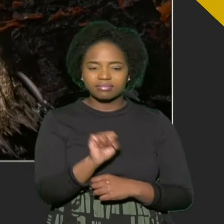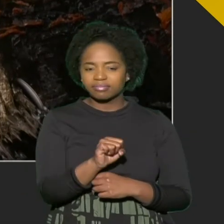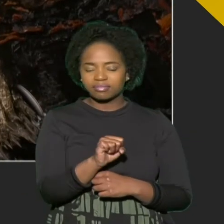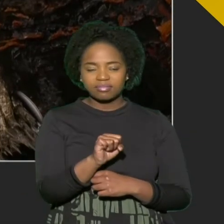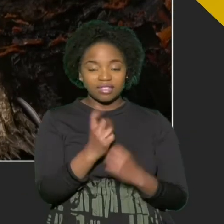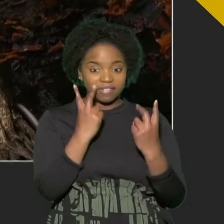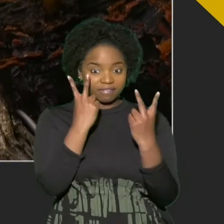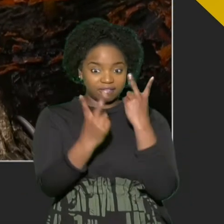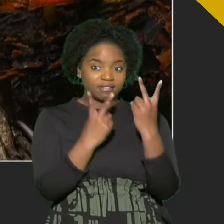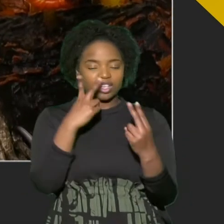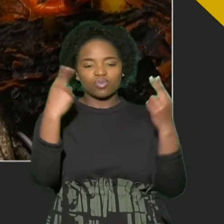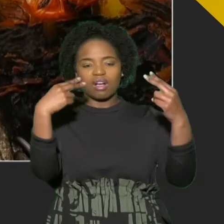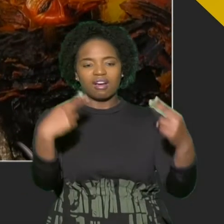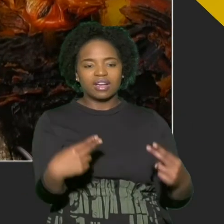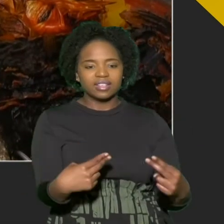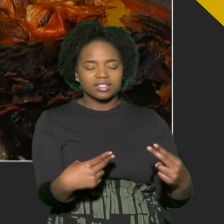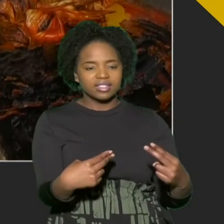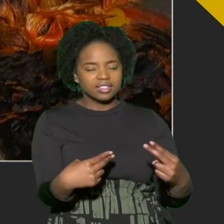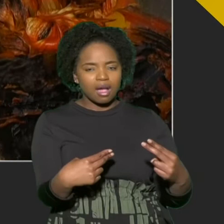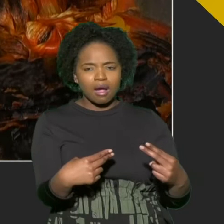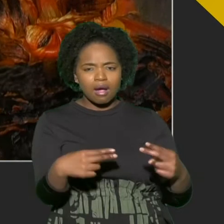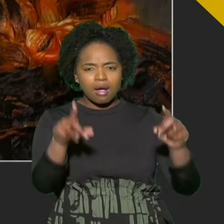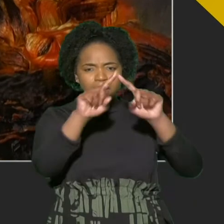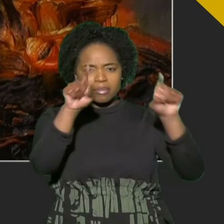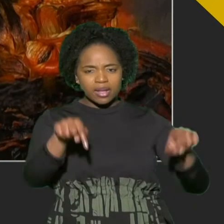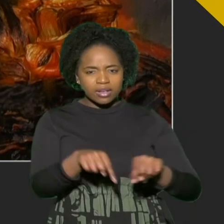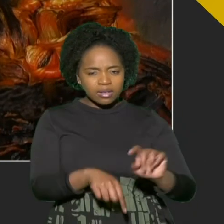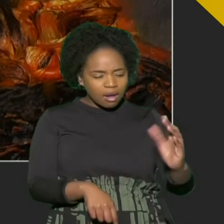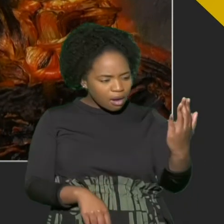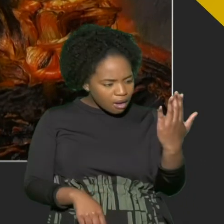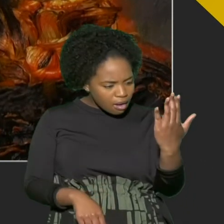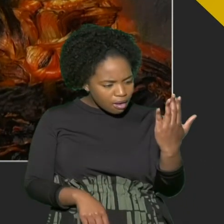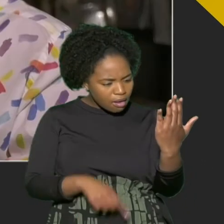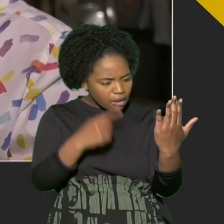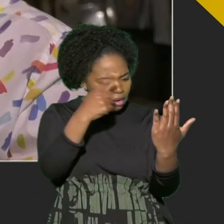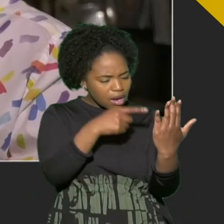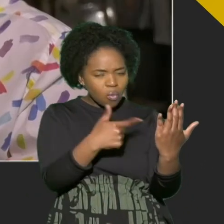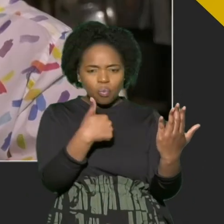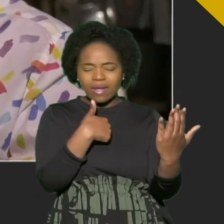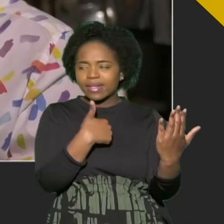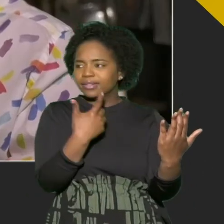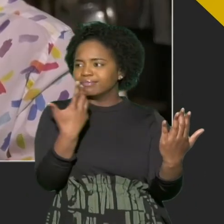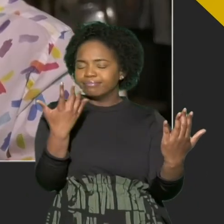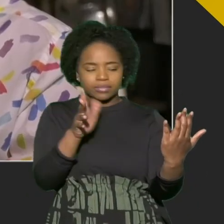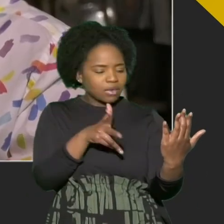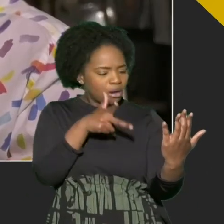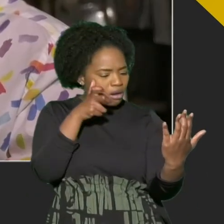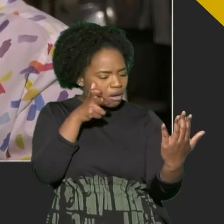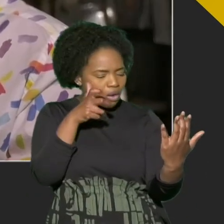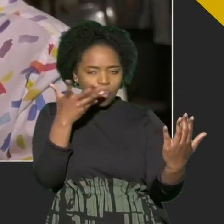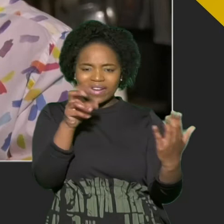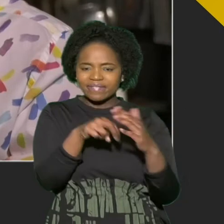arts, a picture tells a thousand words. So whether it's screen or whether it's video